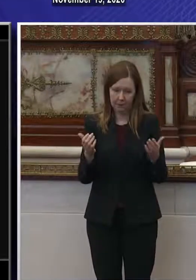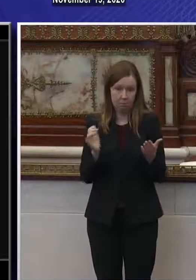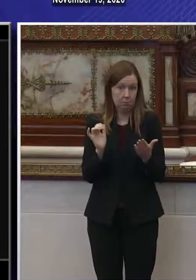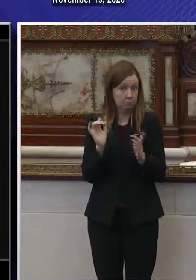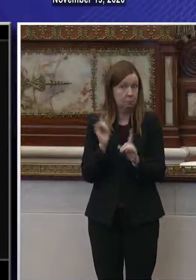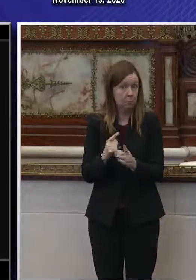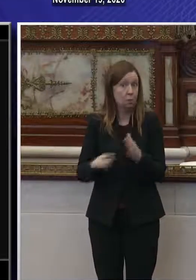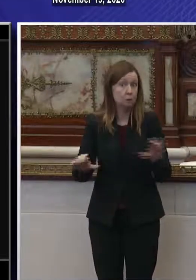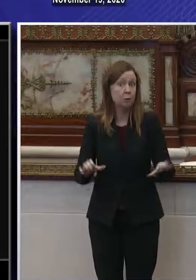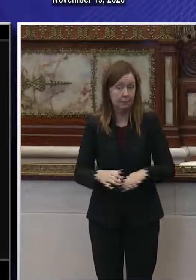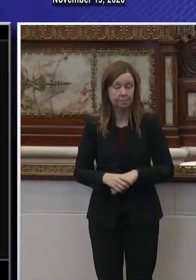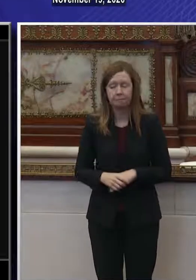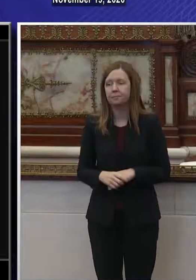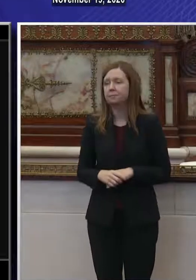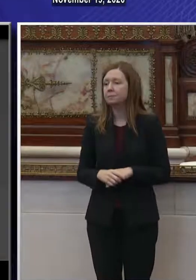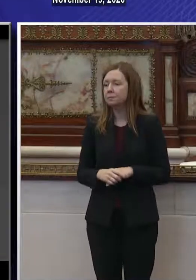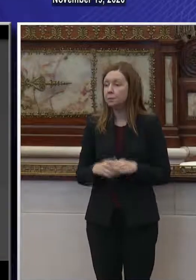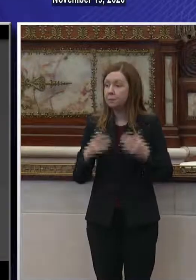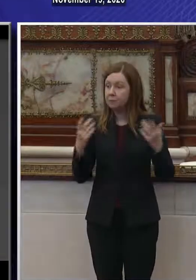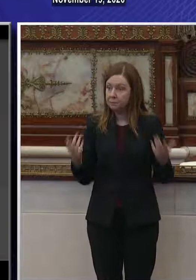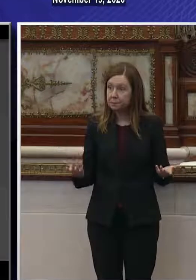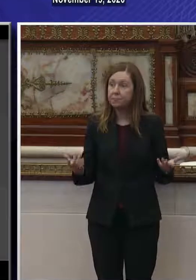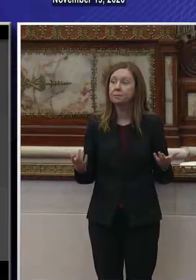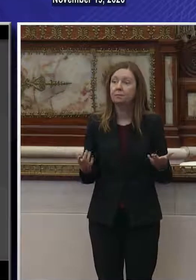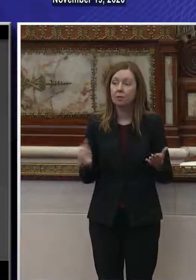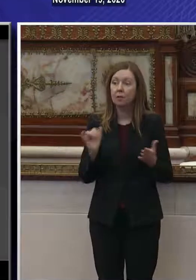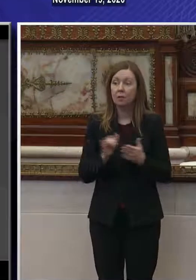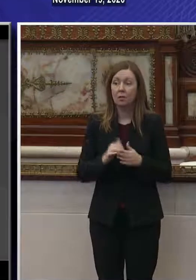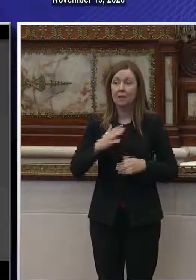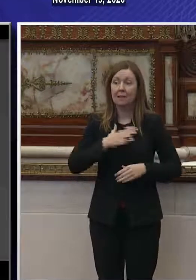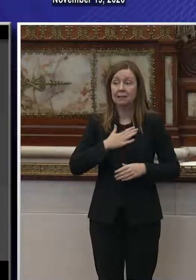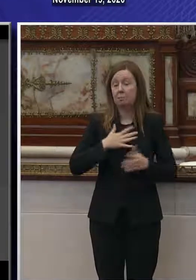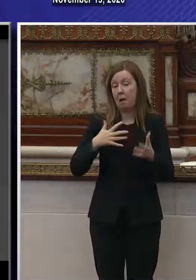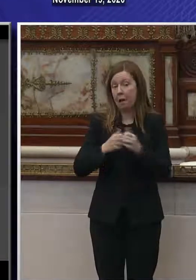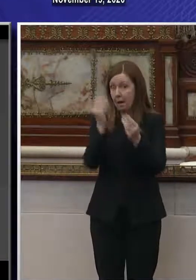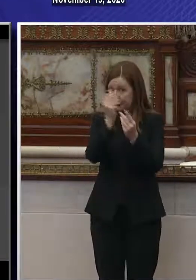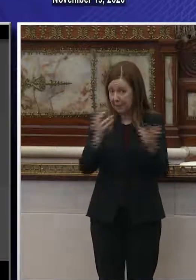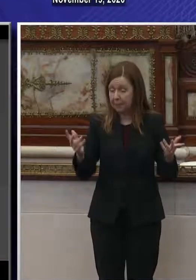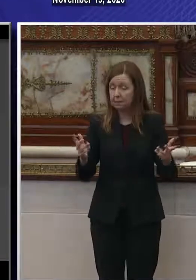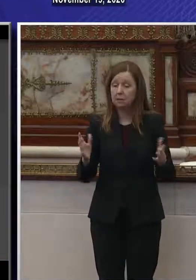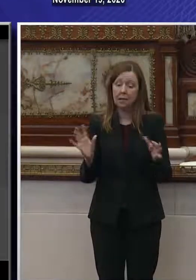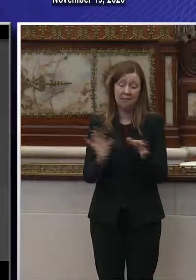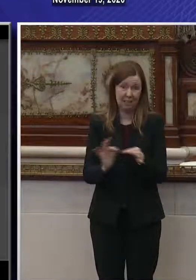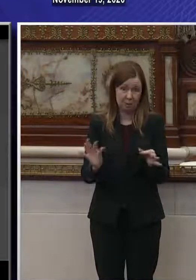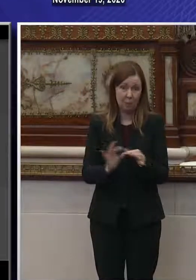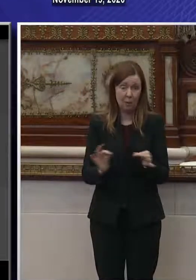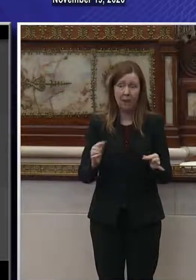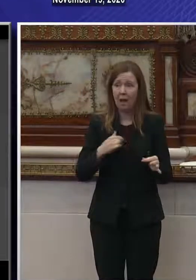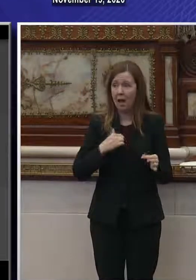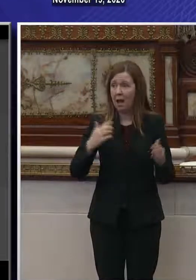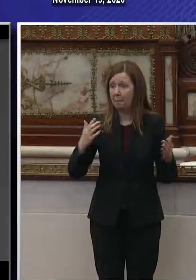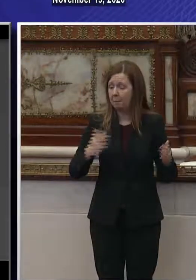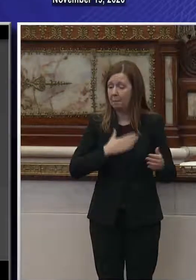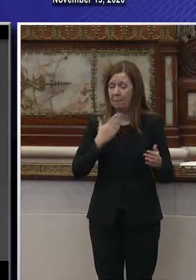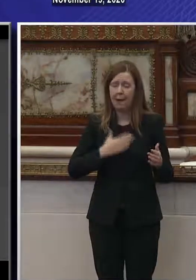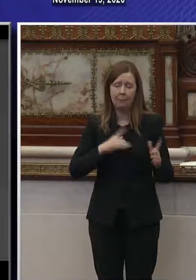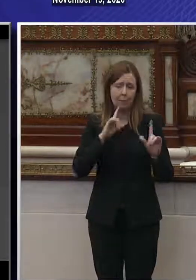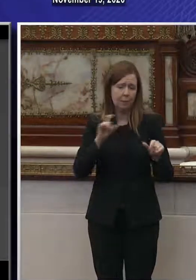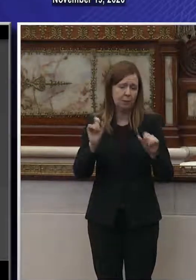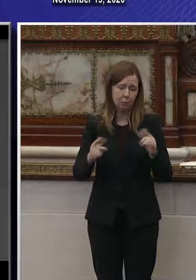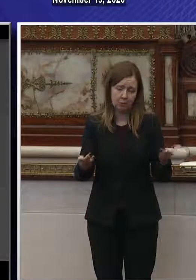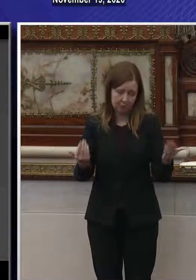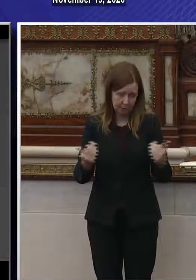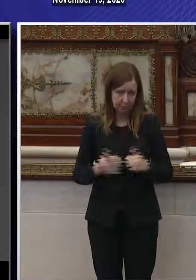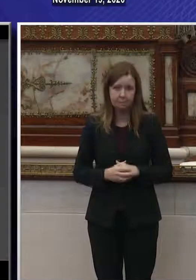thing. So that's kind of my update and testimony, and I'm happy to take questions,